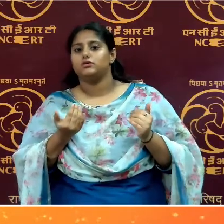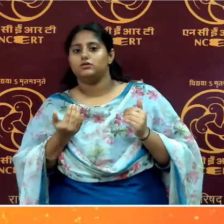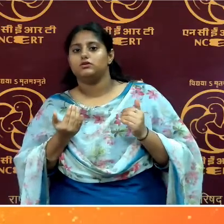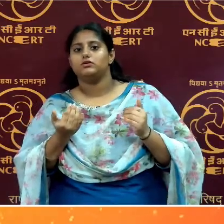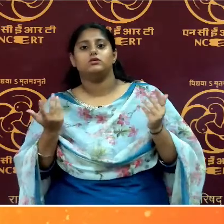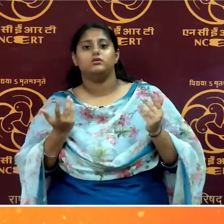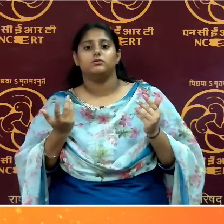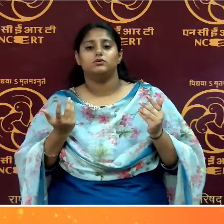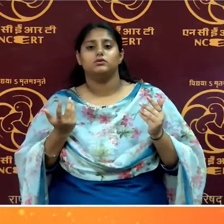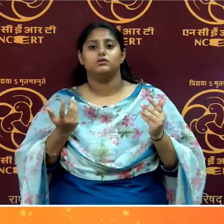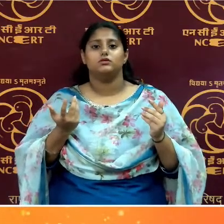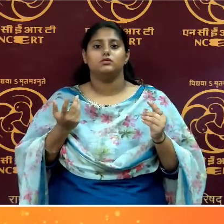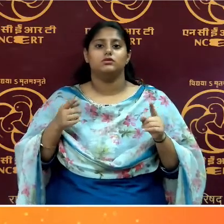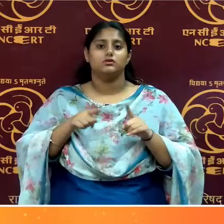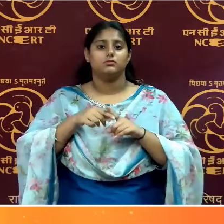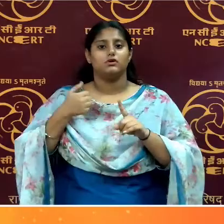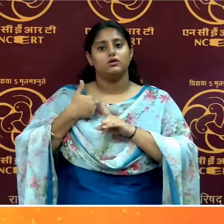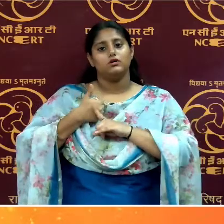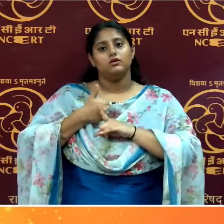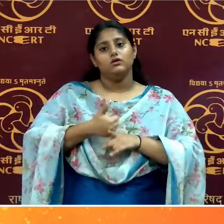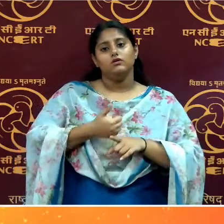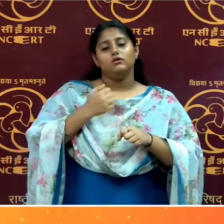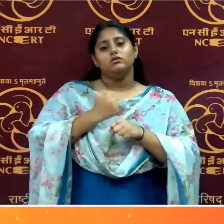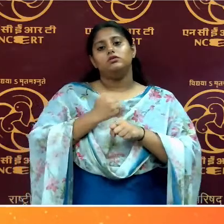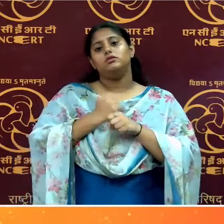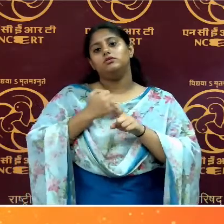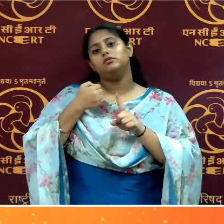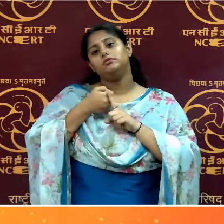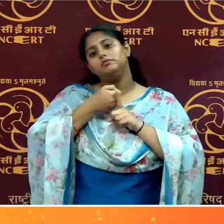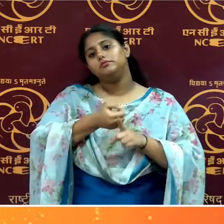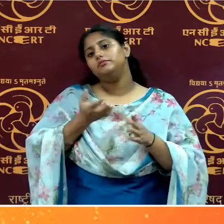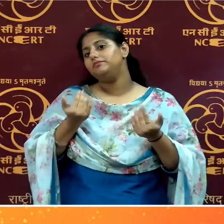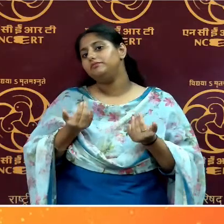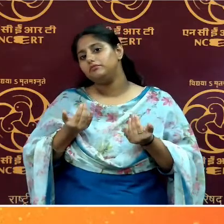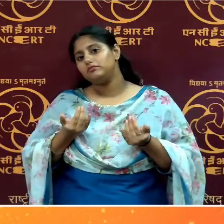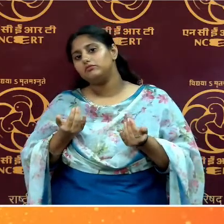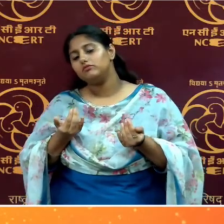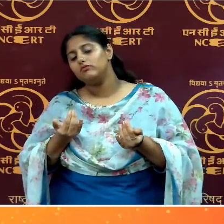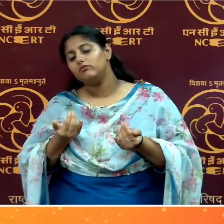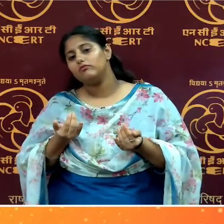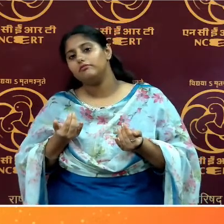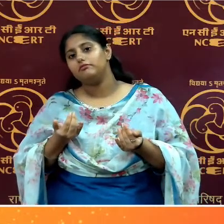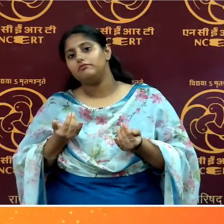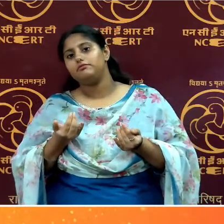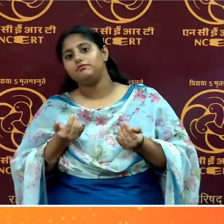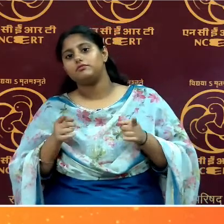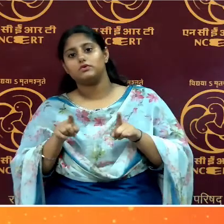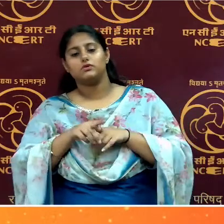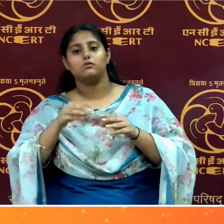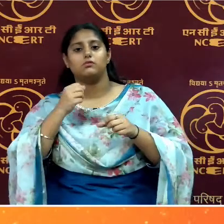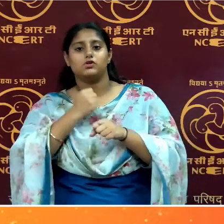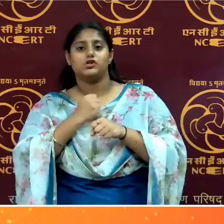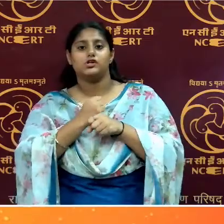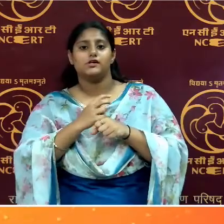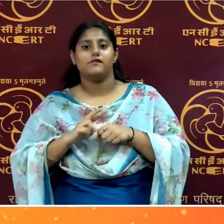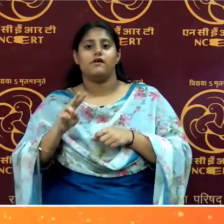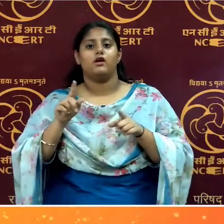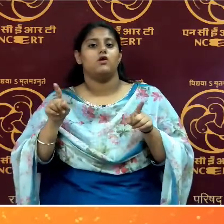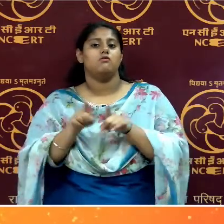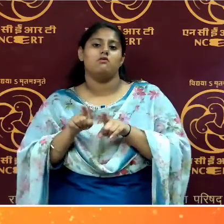weight is force of gravity on the object. So the value of G is not same on the